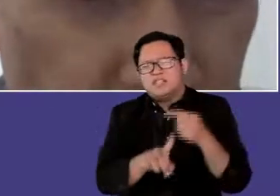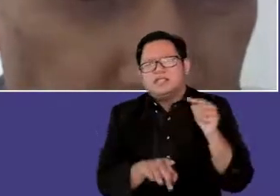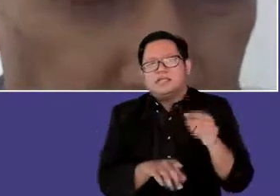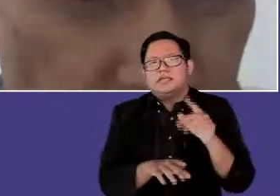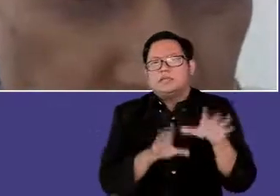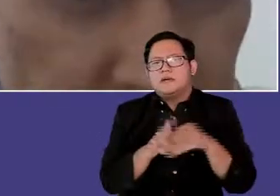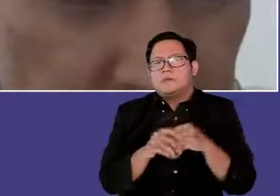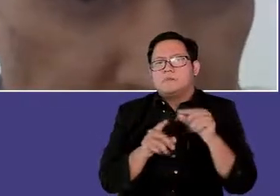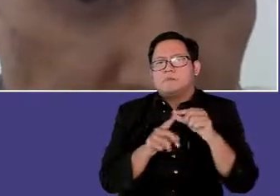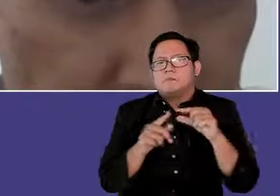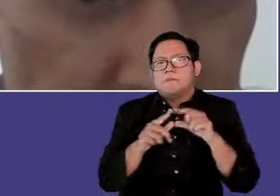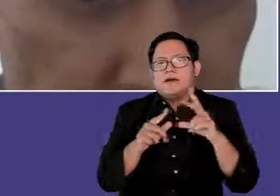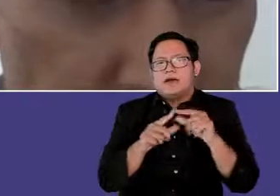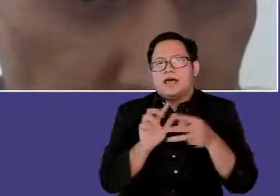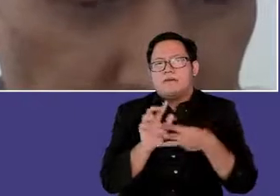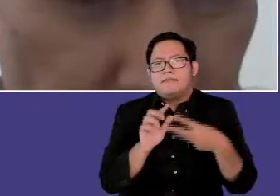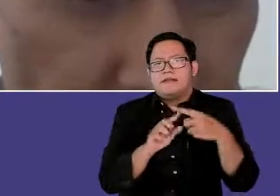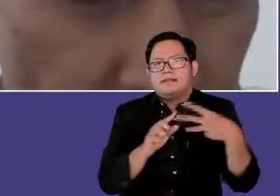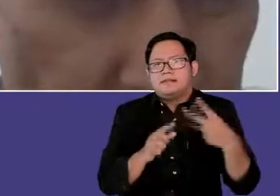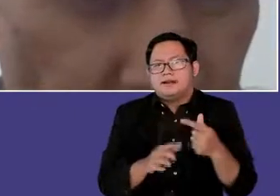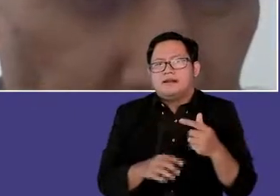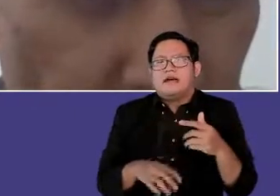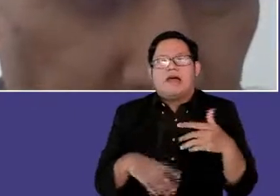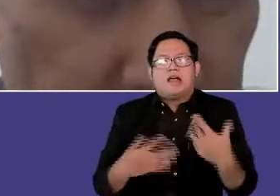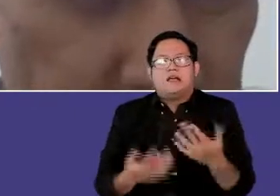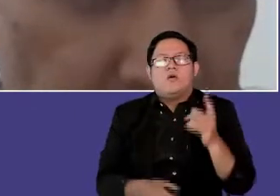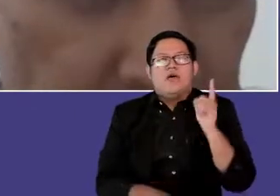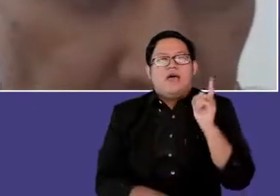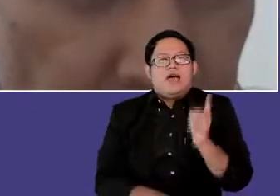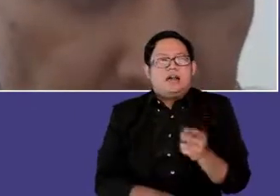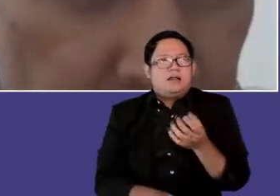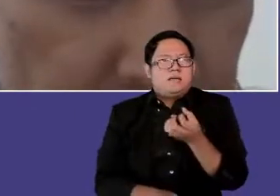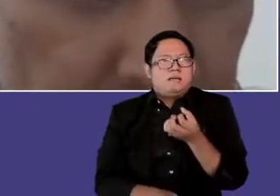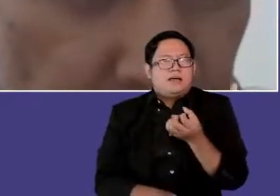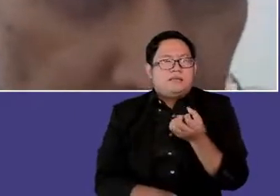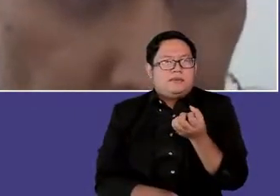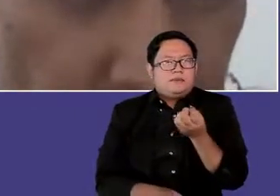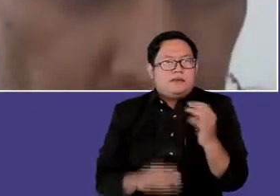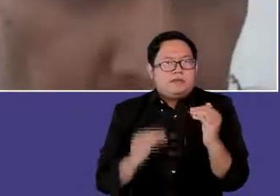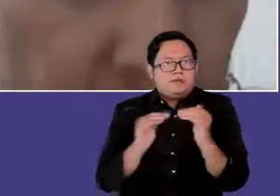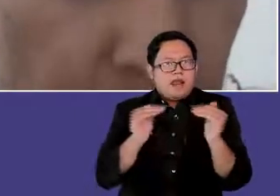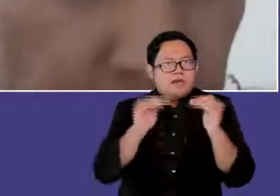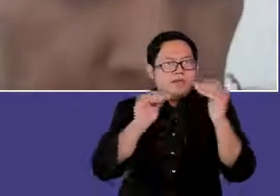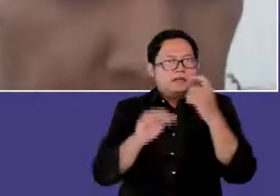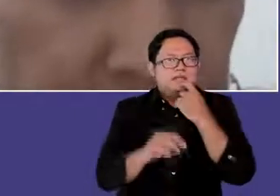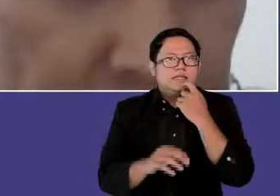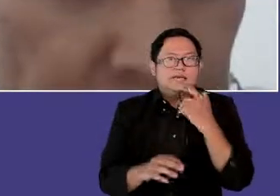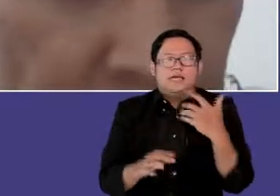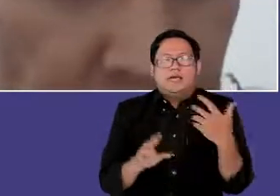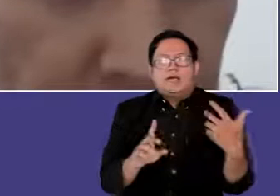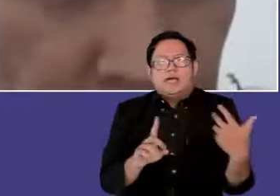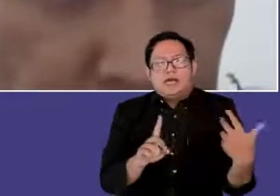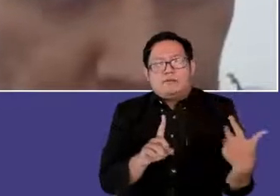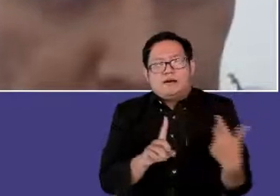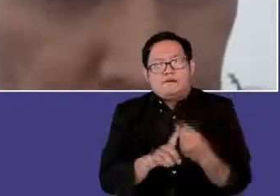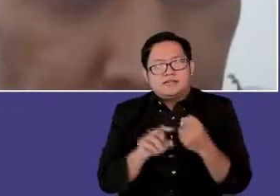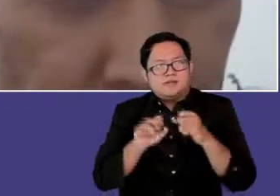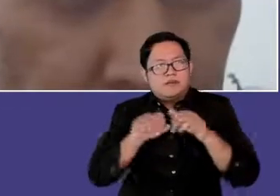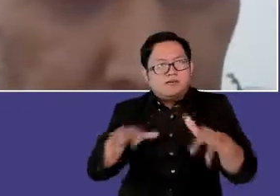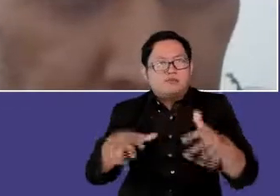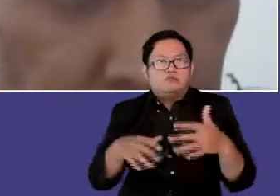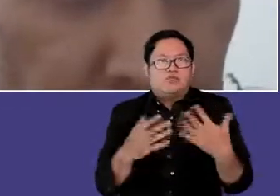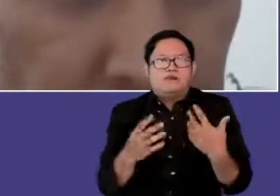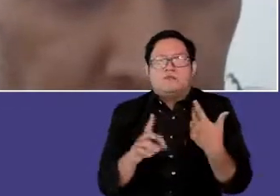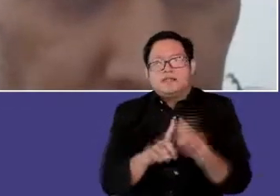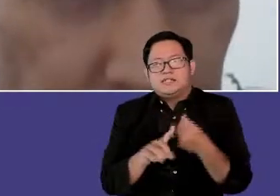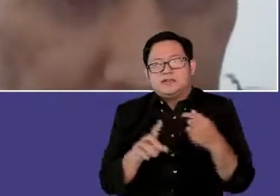that, is there a certain level of vaccination coverage, first dose vaccination coverage,